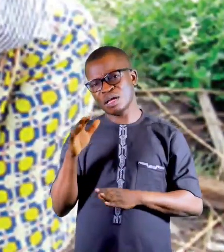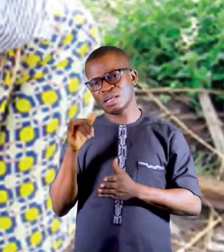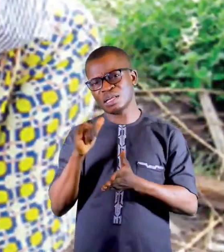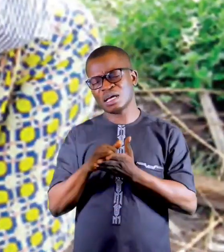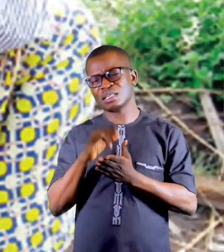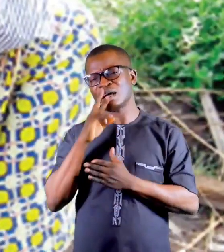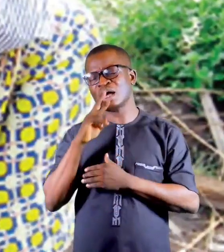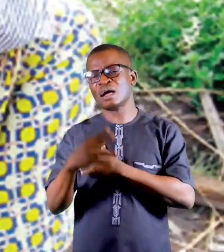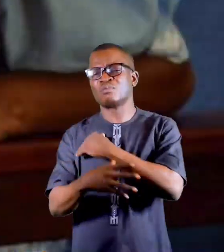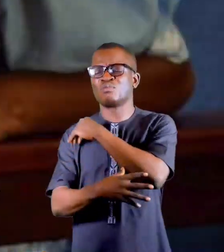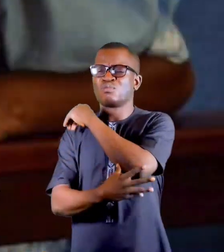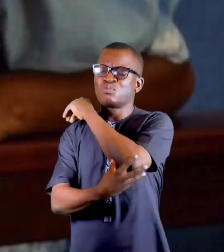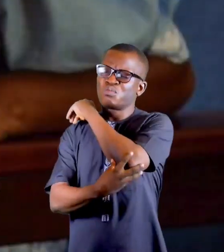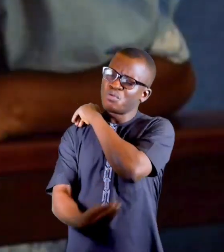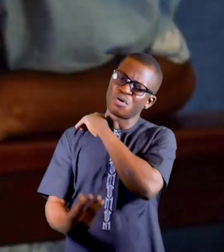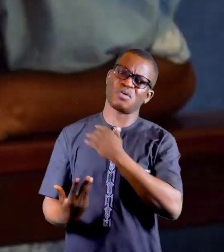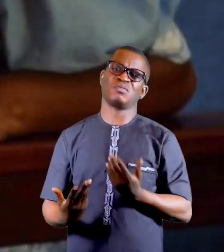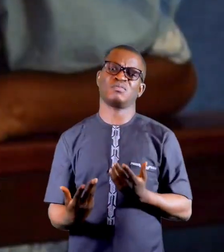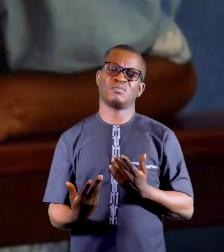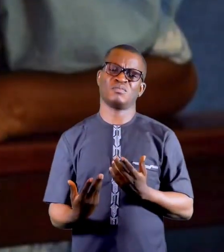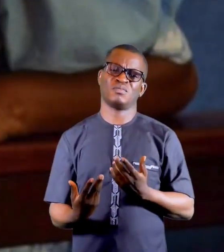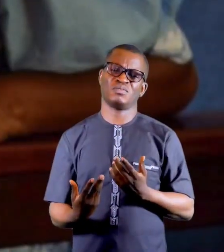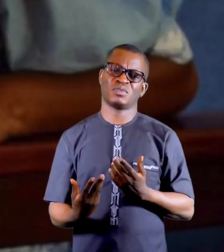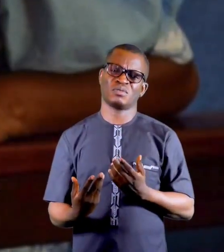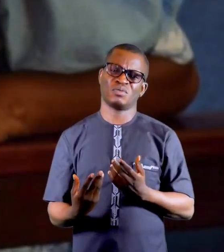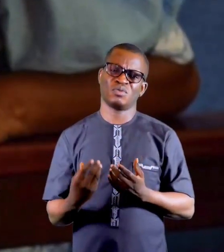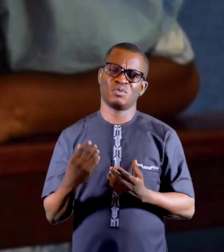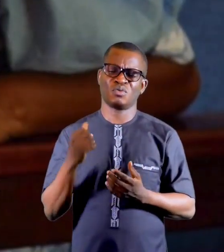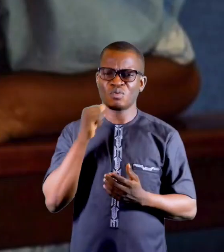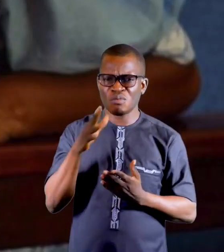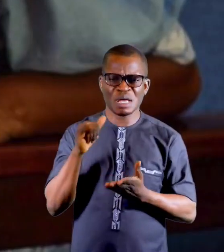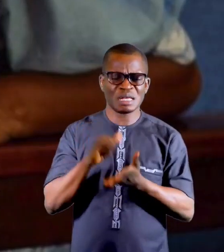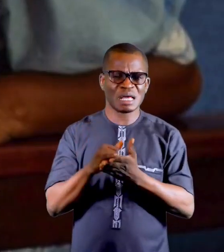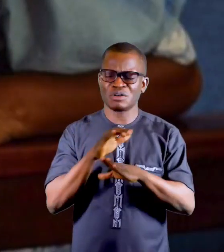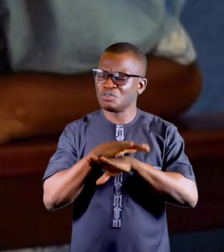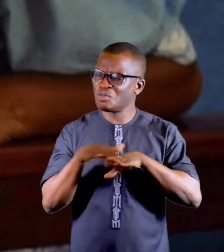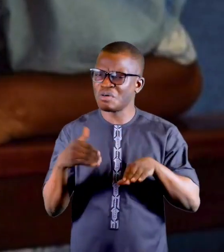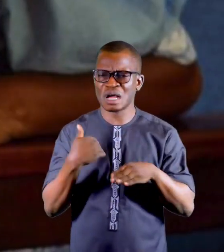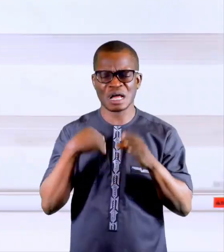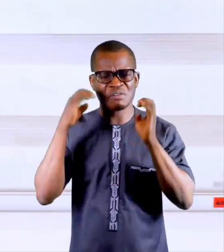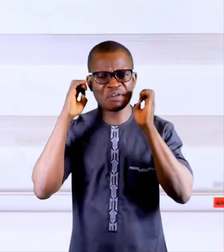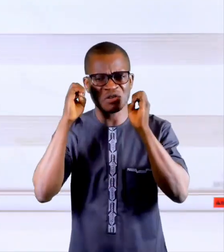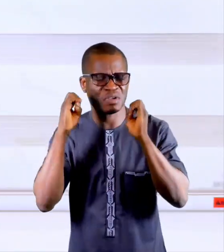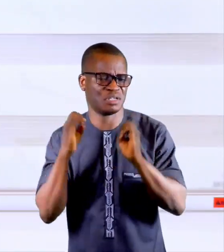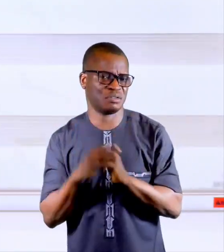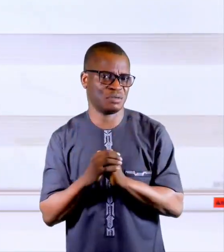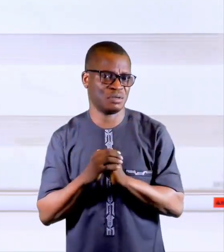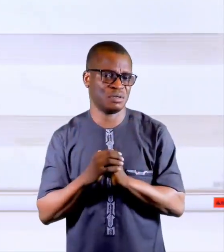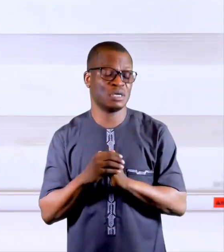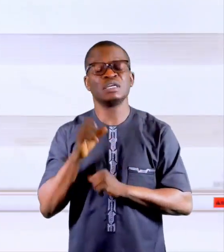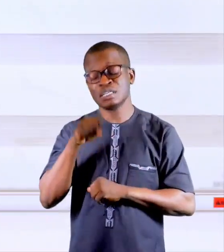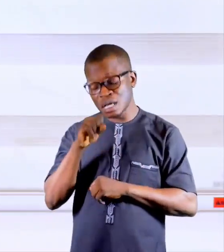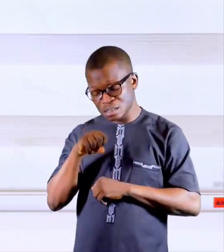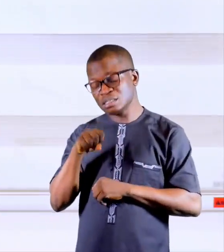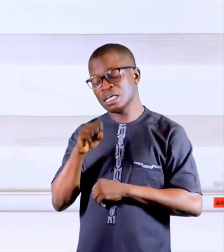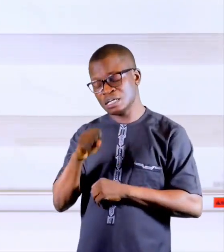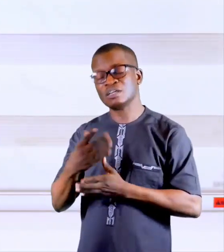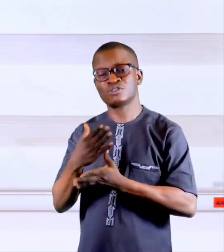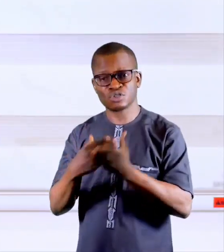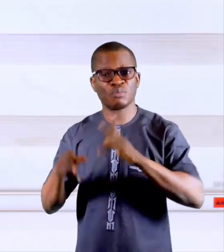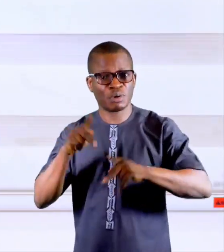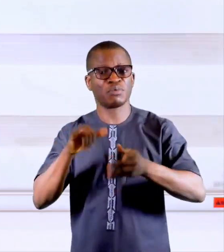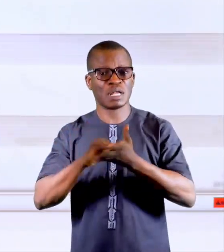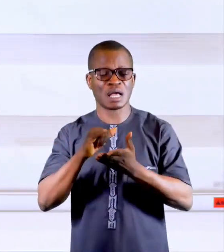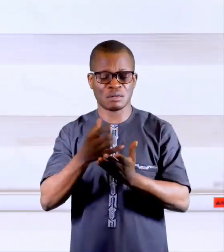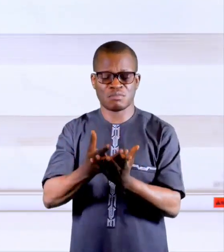low economic power and women that have very little or no education. It is true that people that